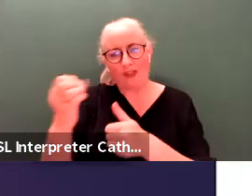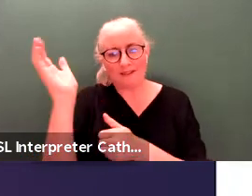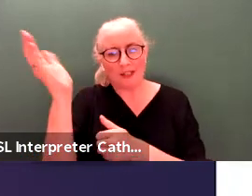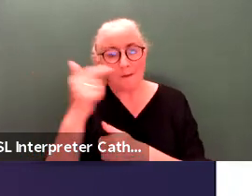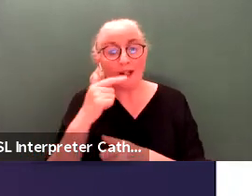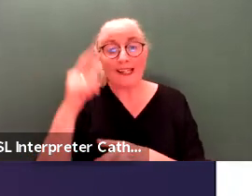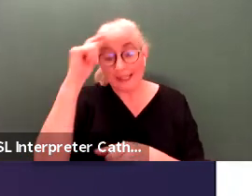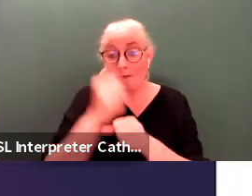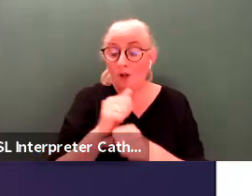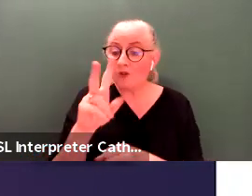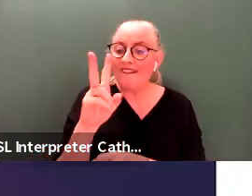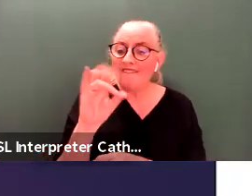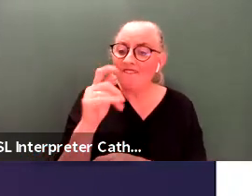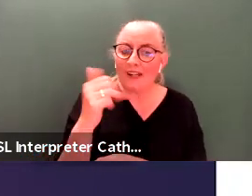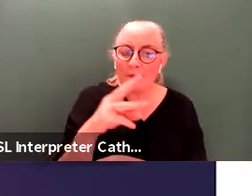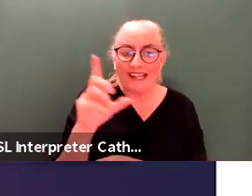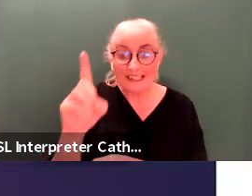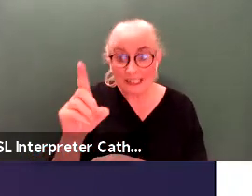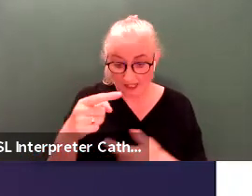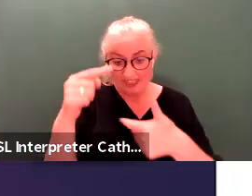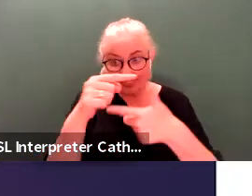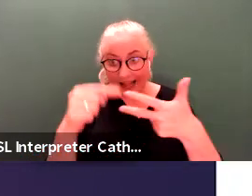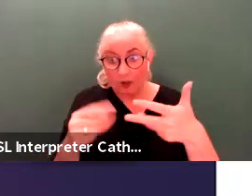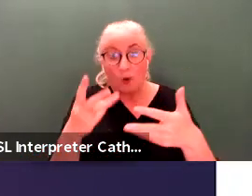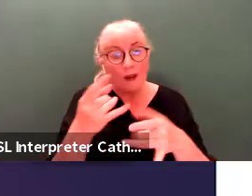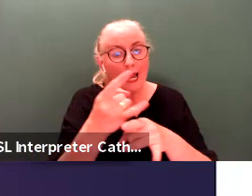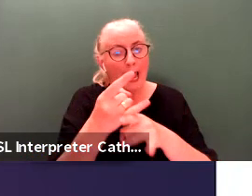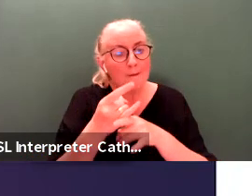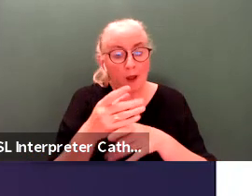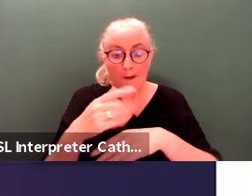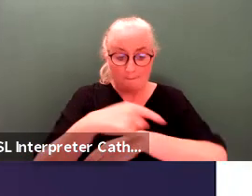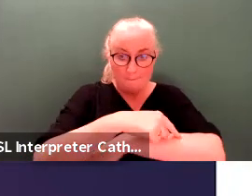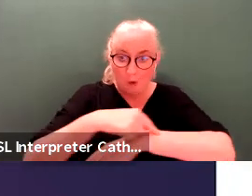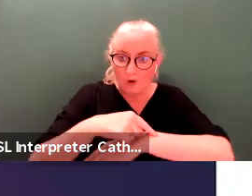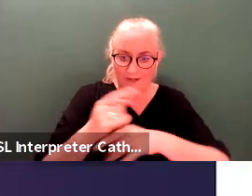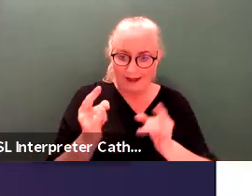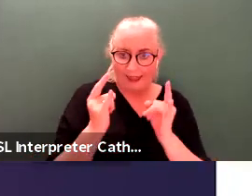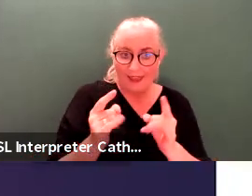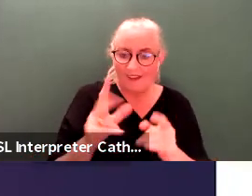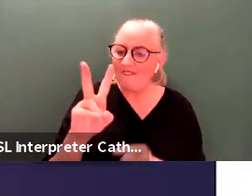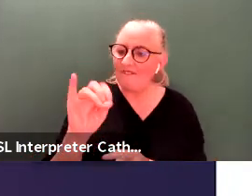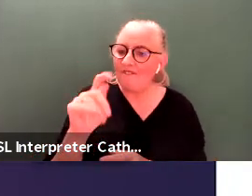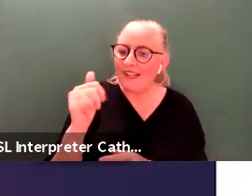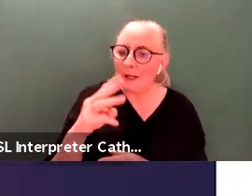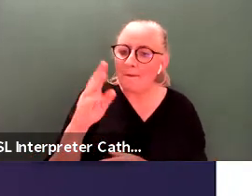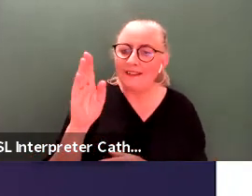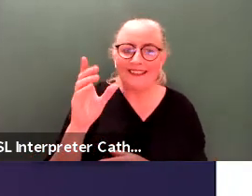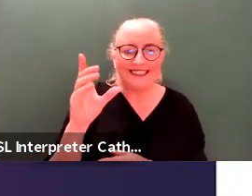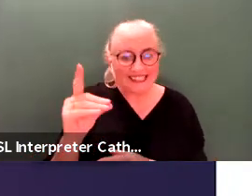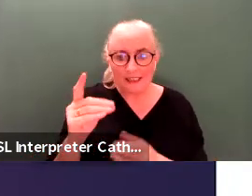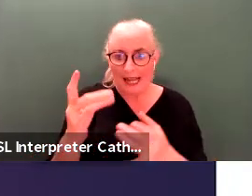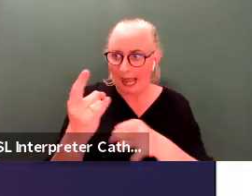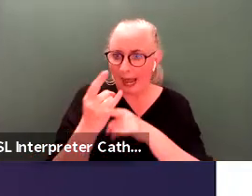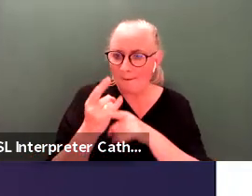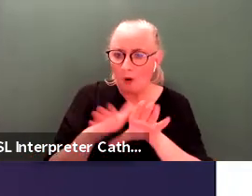D supplements. They all help maintain bone density. Vitamin D helps with the absorption of calcium, so it's